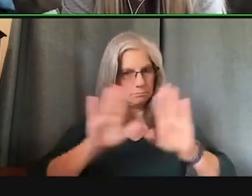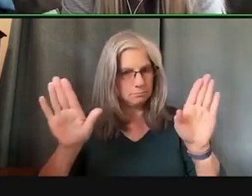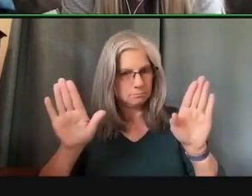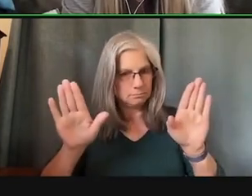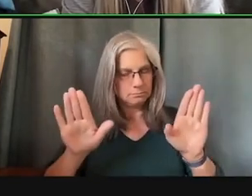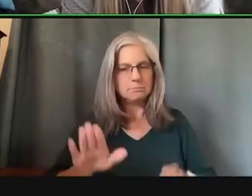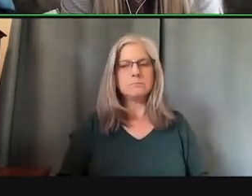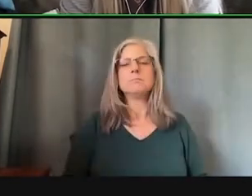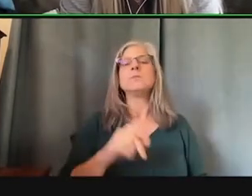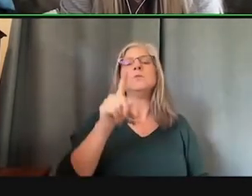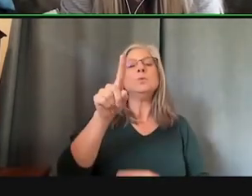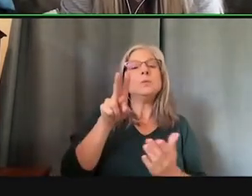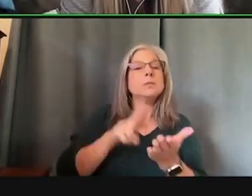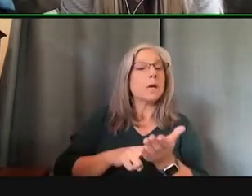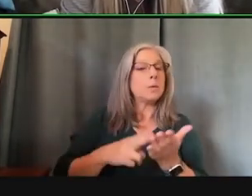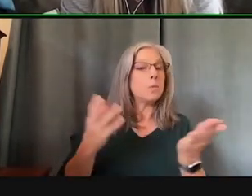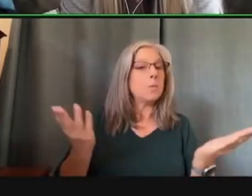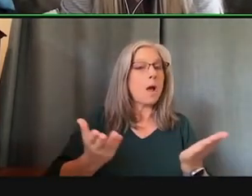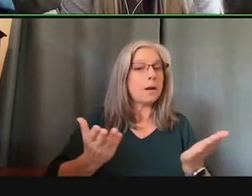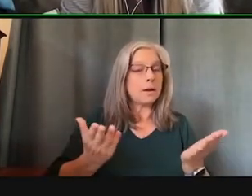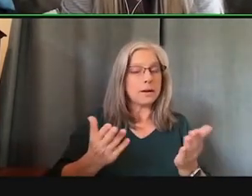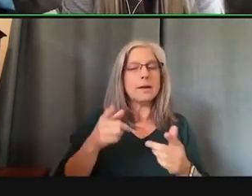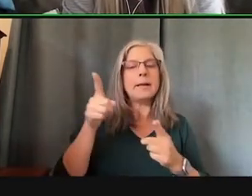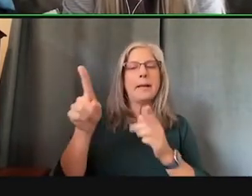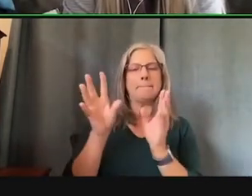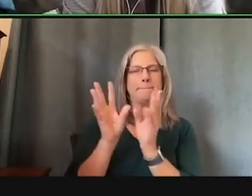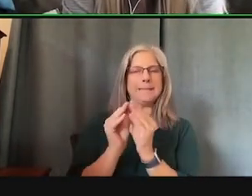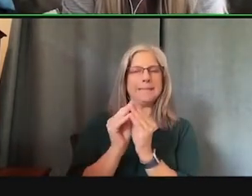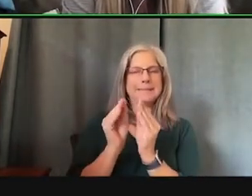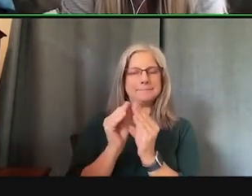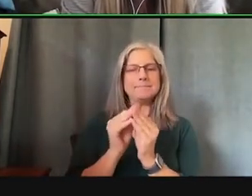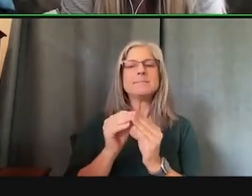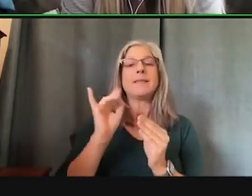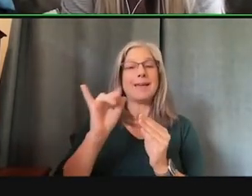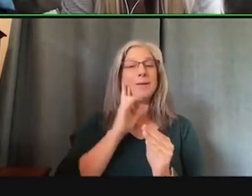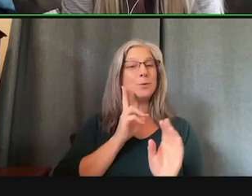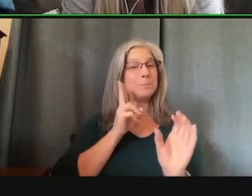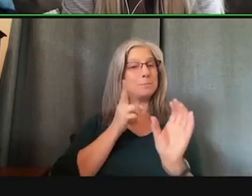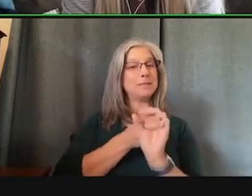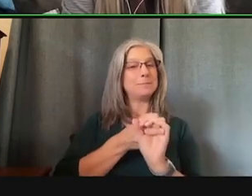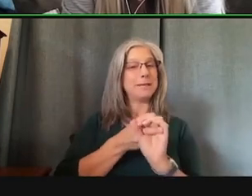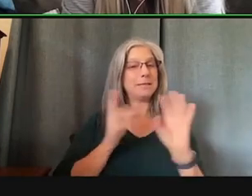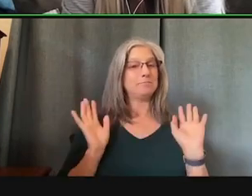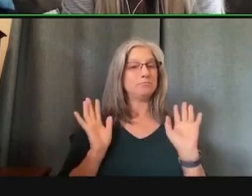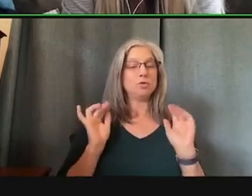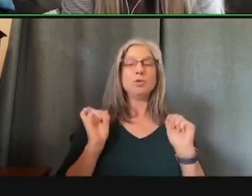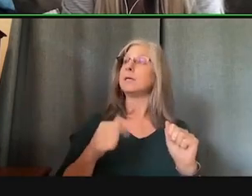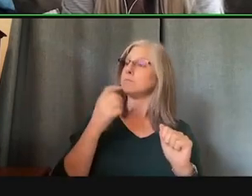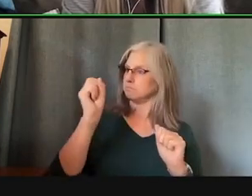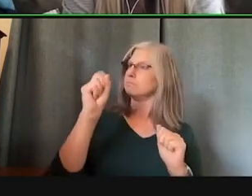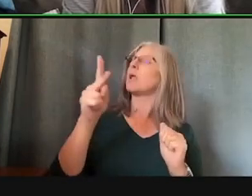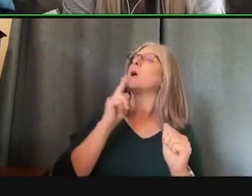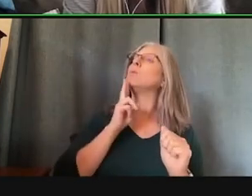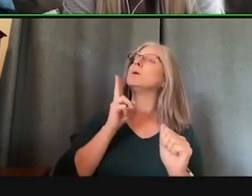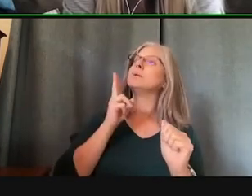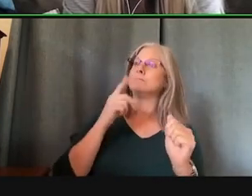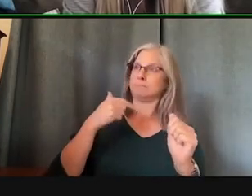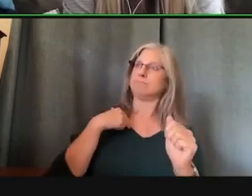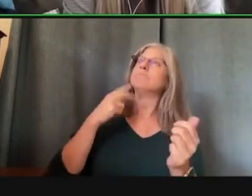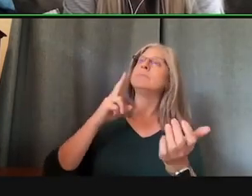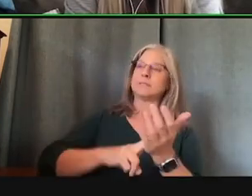to really sign at the meeting is that you participated. So you can say, okay, I'll sign. I was here.